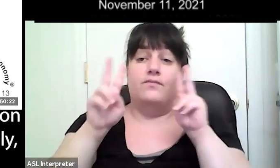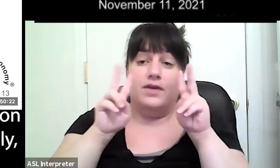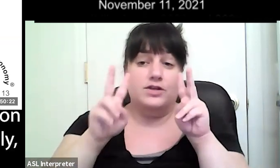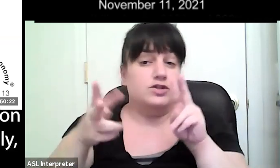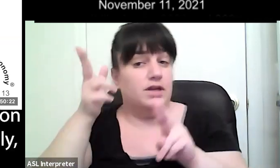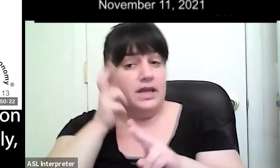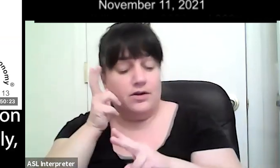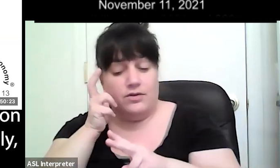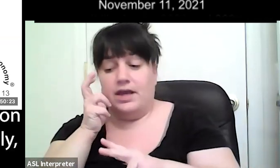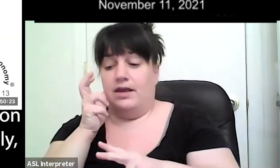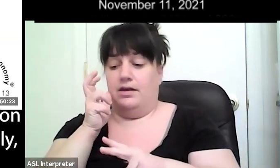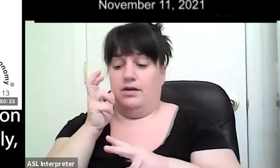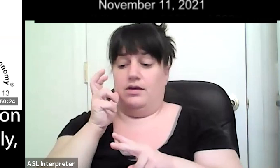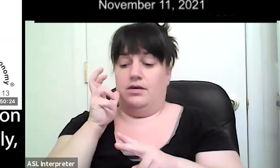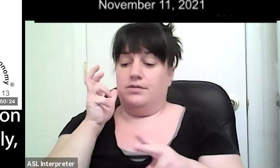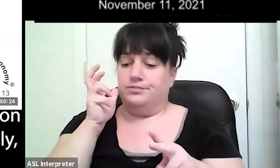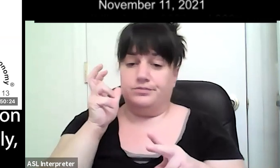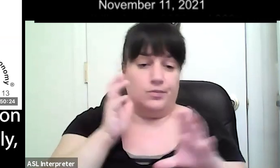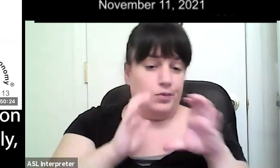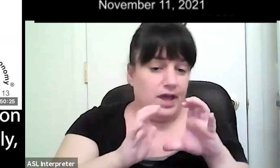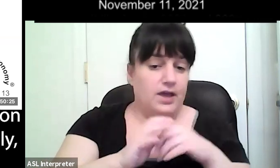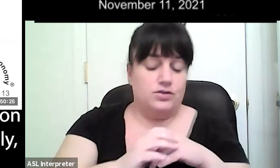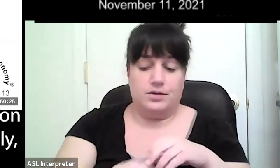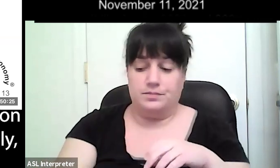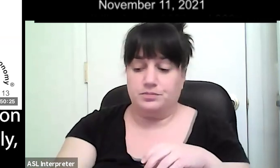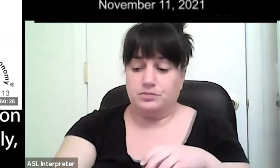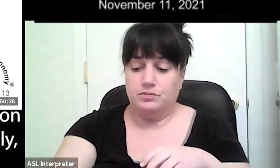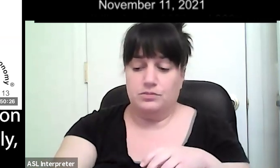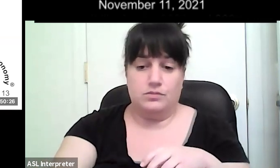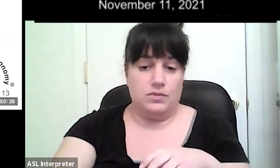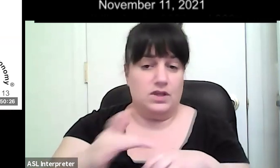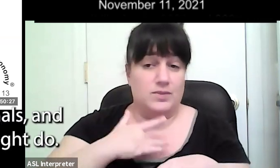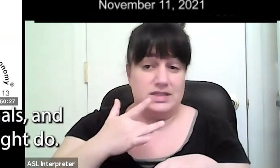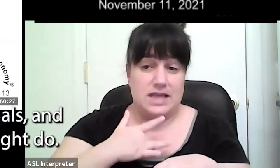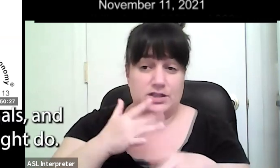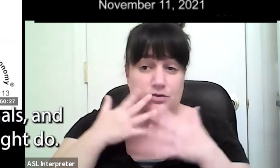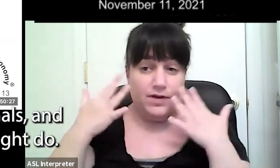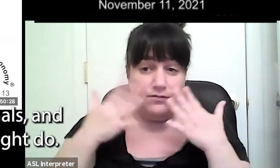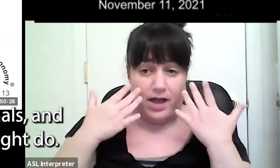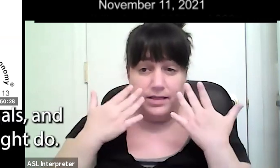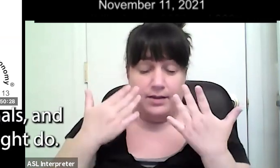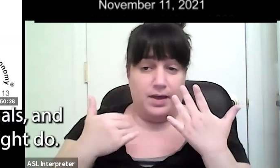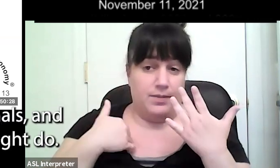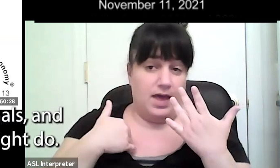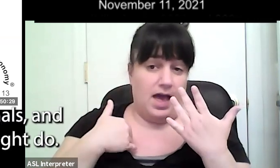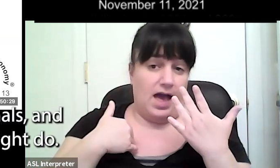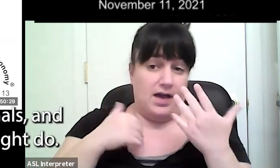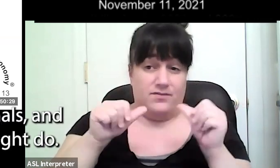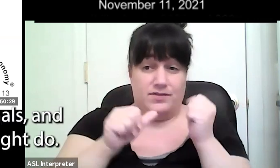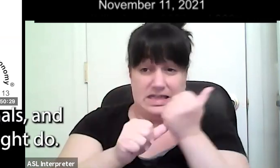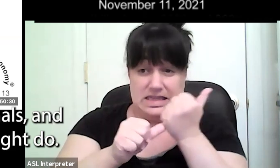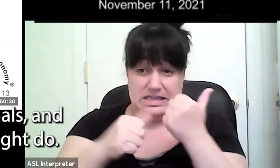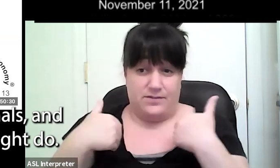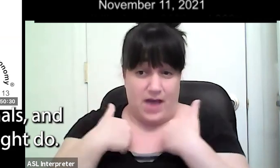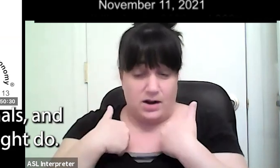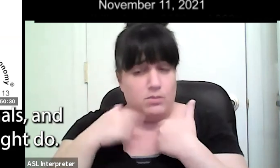hearing, for communication, that it'll be sensory friendly, that there might be assistive animals, and think of